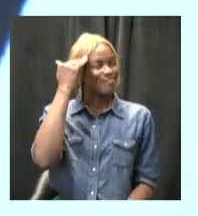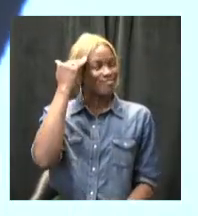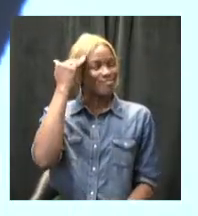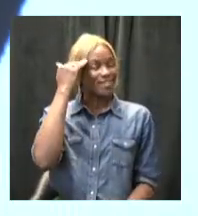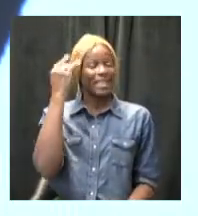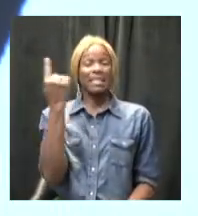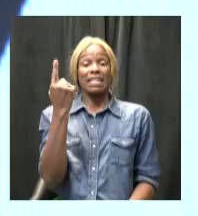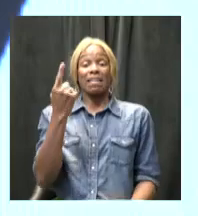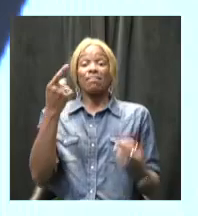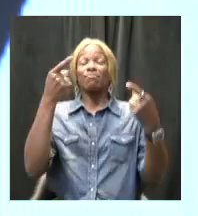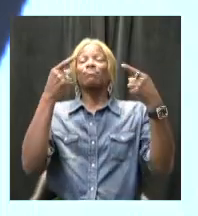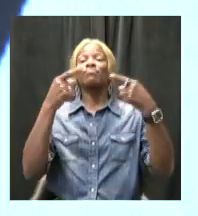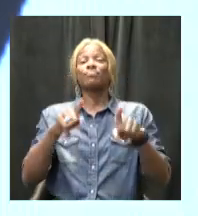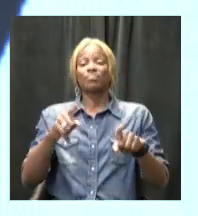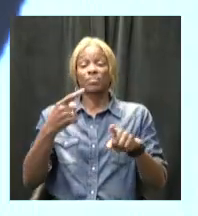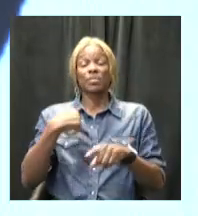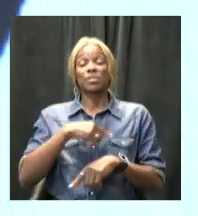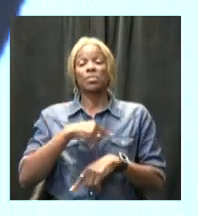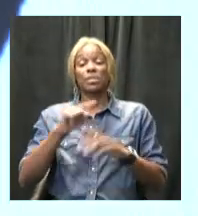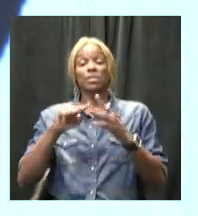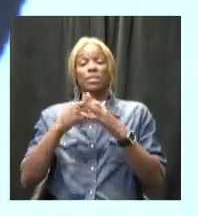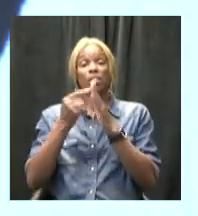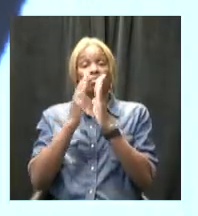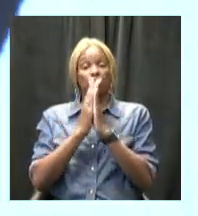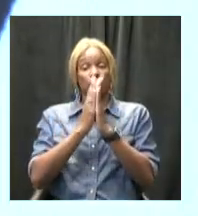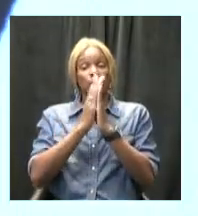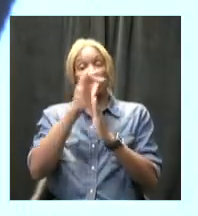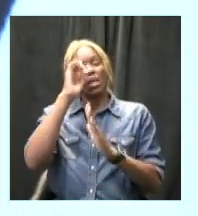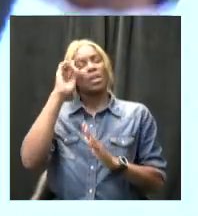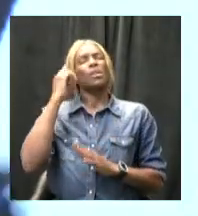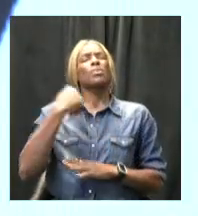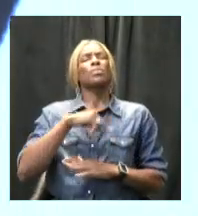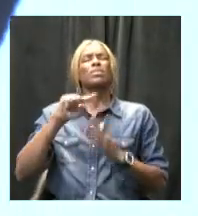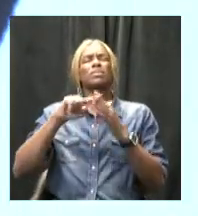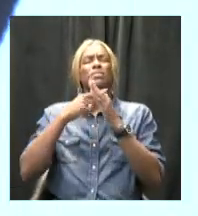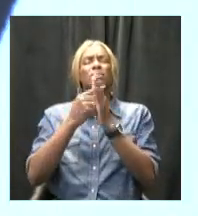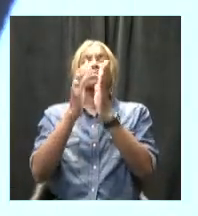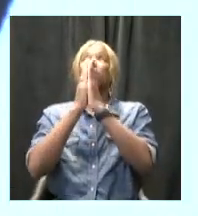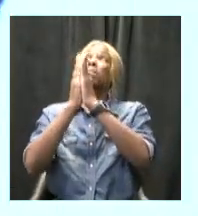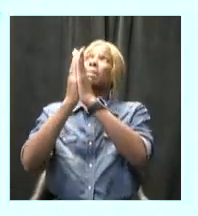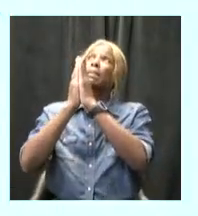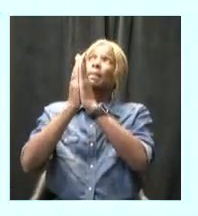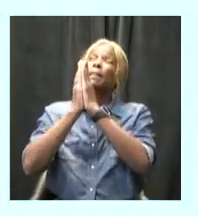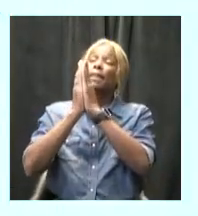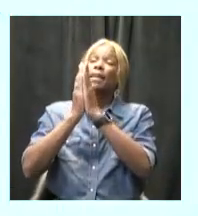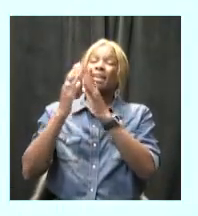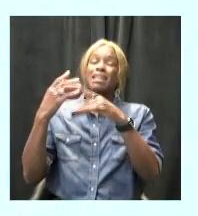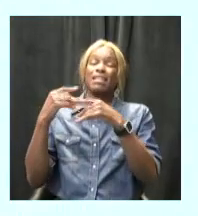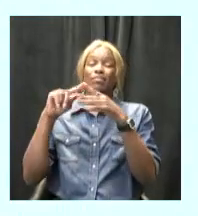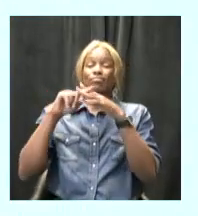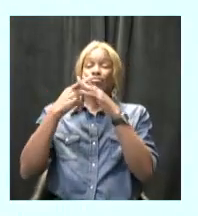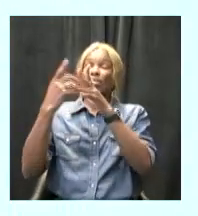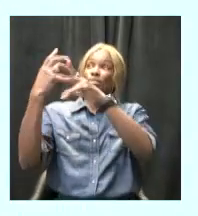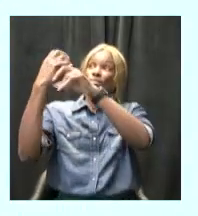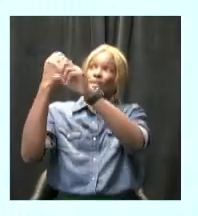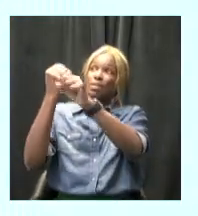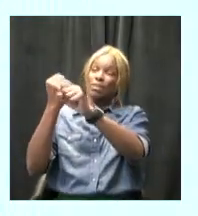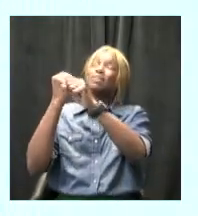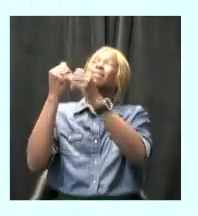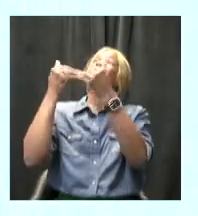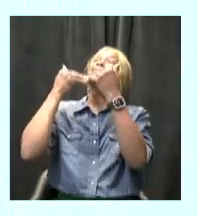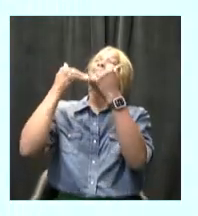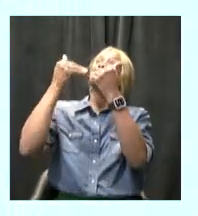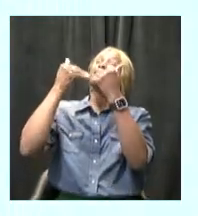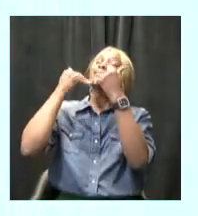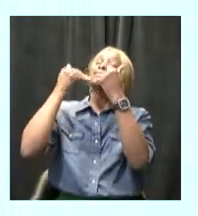something happens when we start praying and we start believing and we start trusting and we start thinking